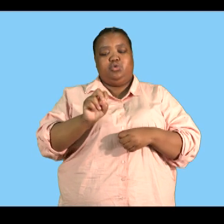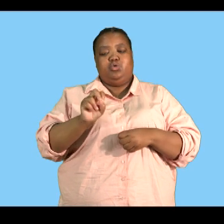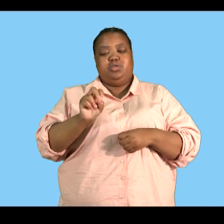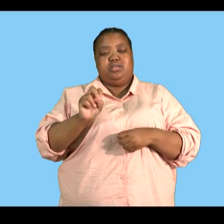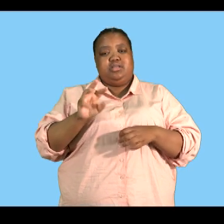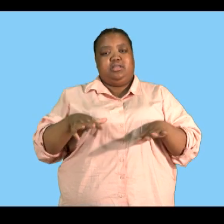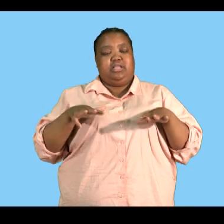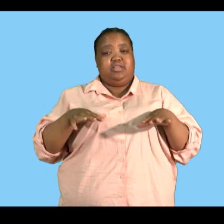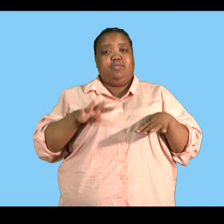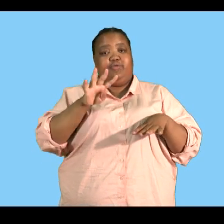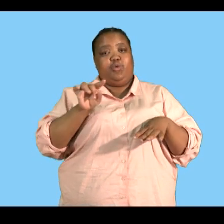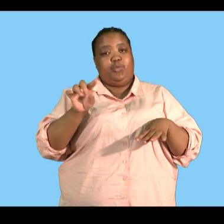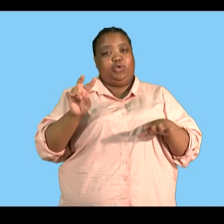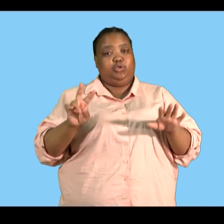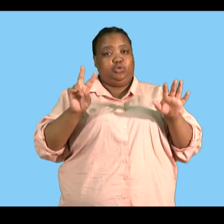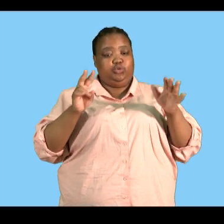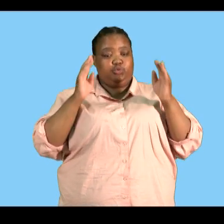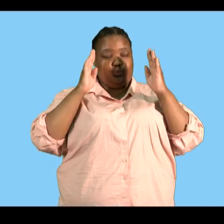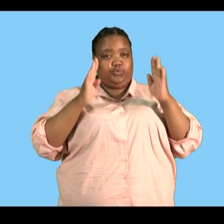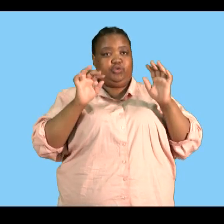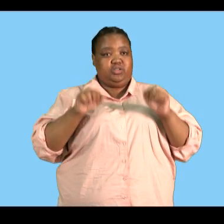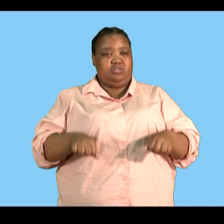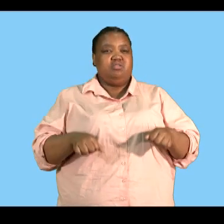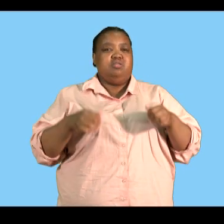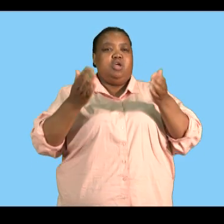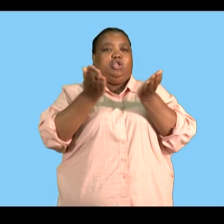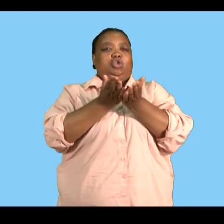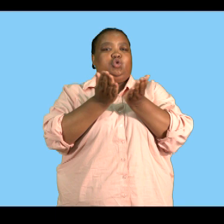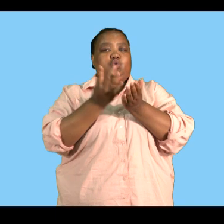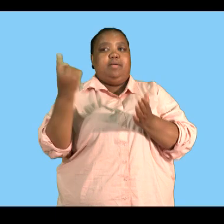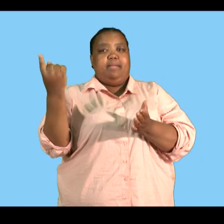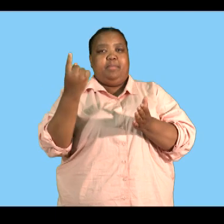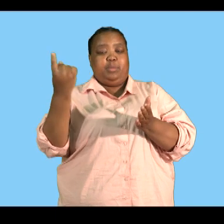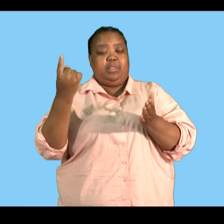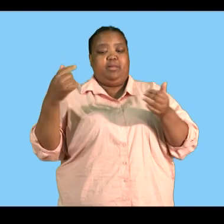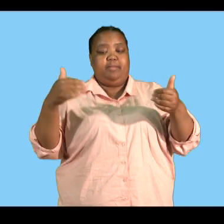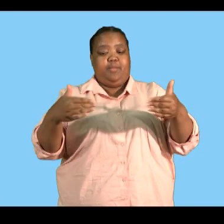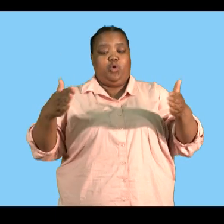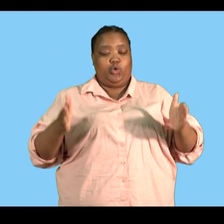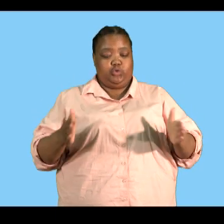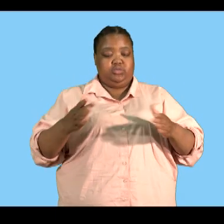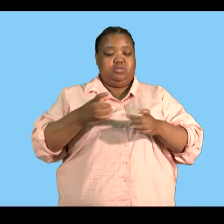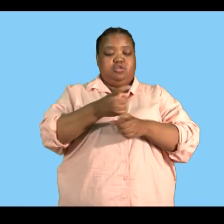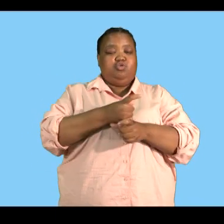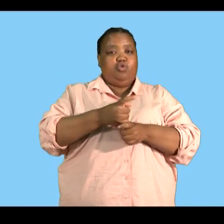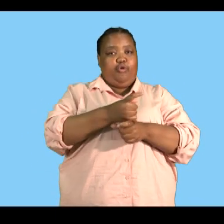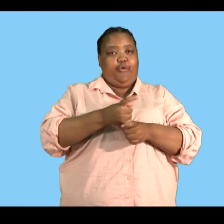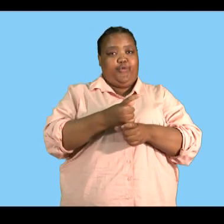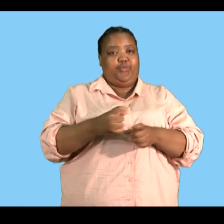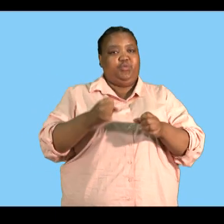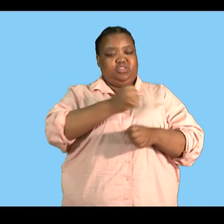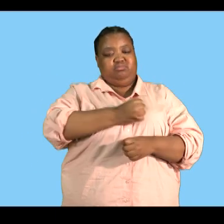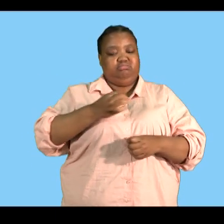will only be looking at question 4.2. The school principal bought a box of coffee for